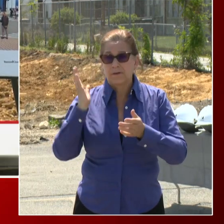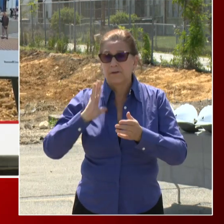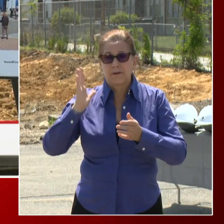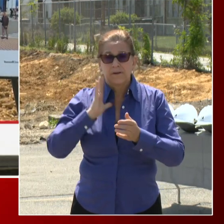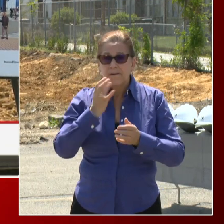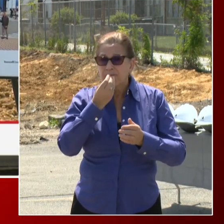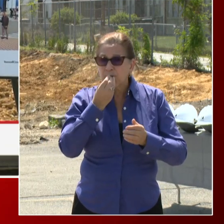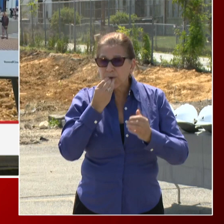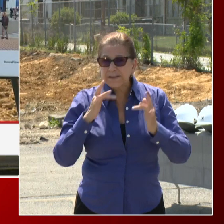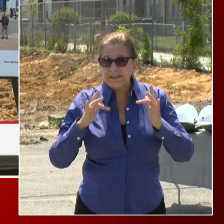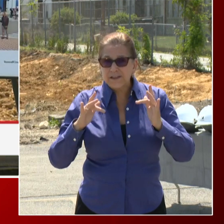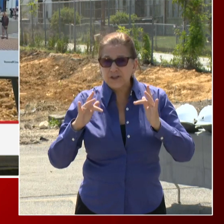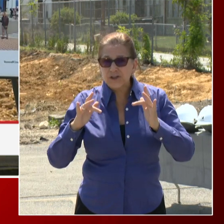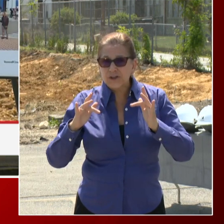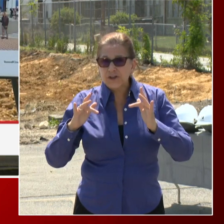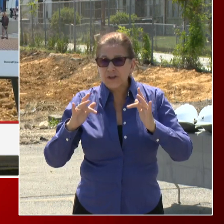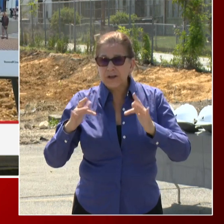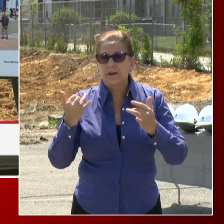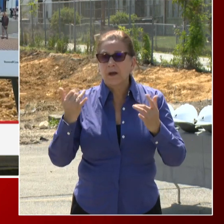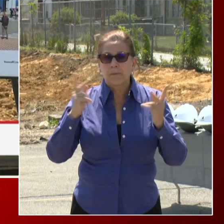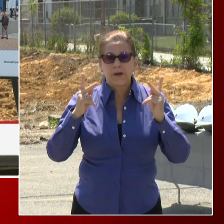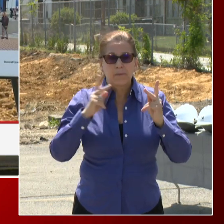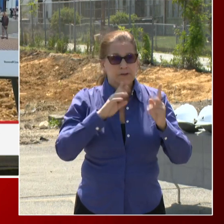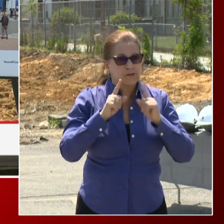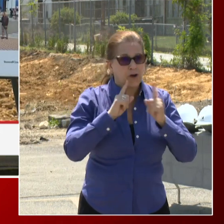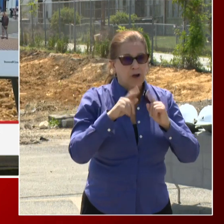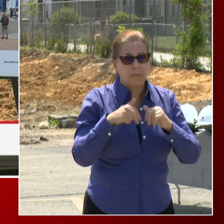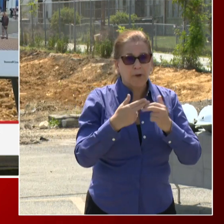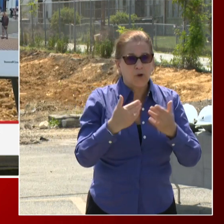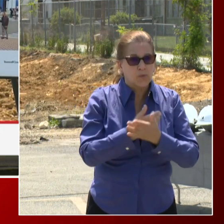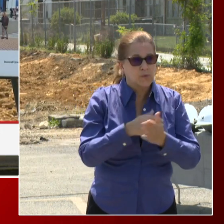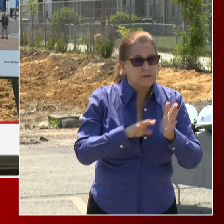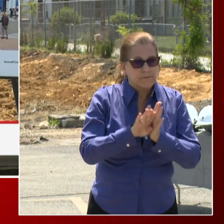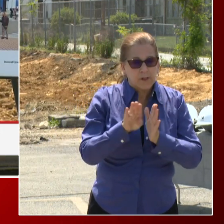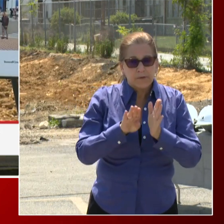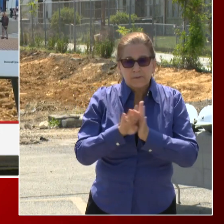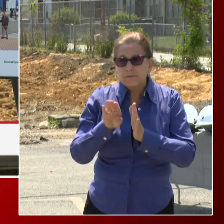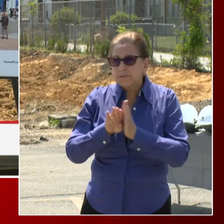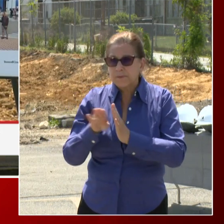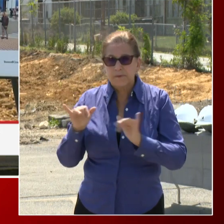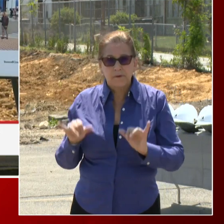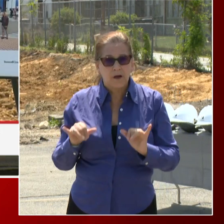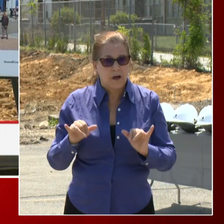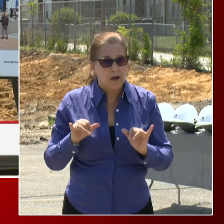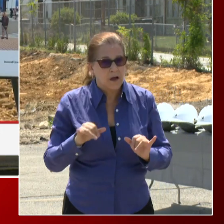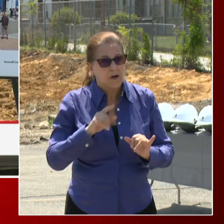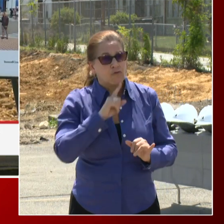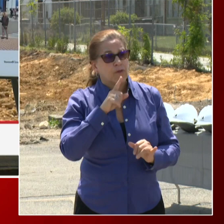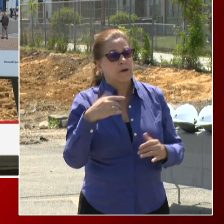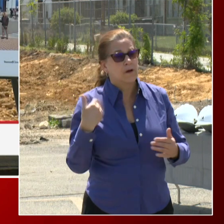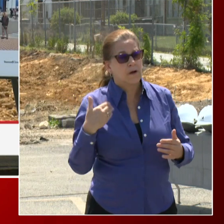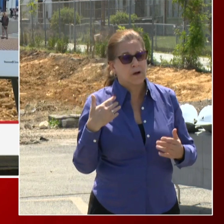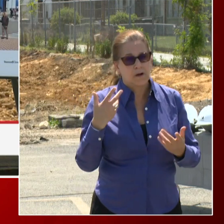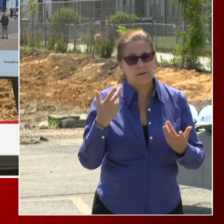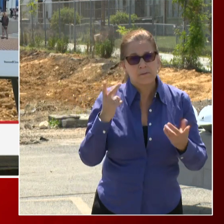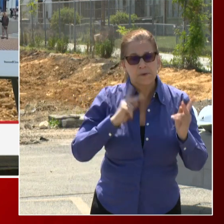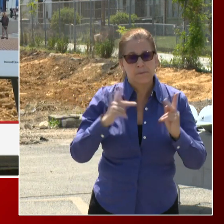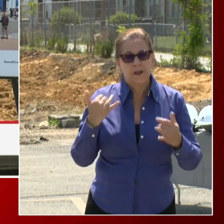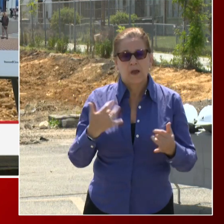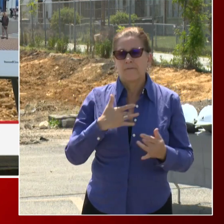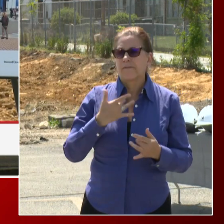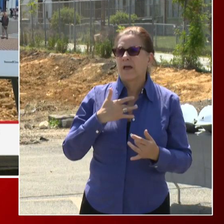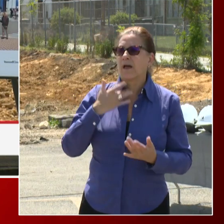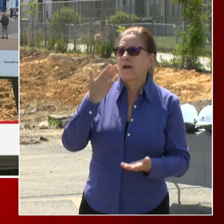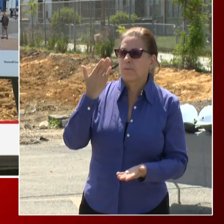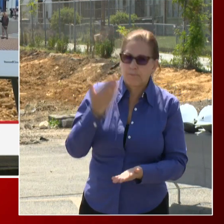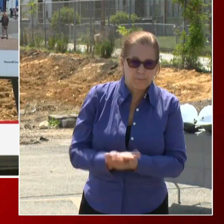new developments. But Northeast Heights genuinely is a testament to what's possible when there is true collaboration